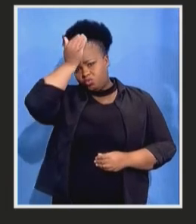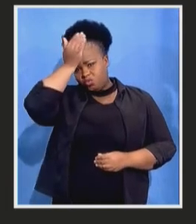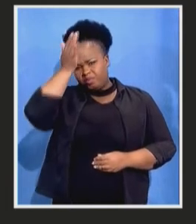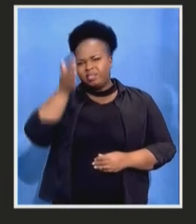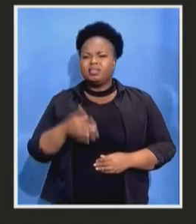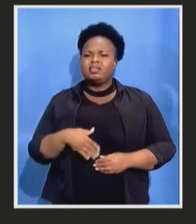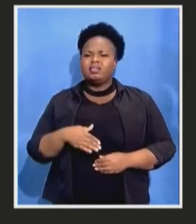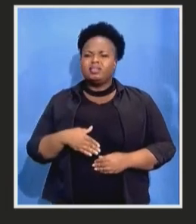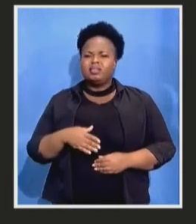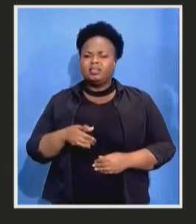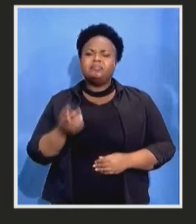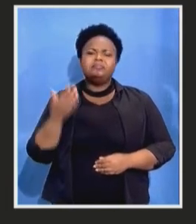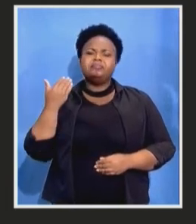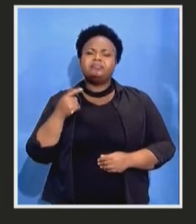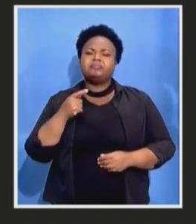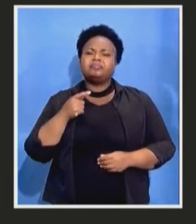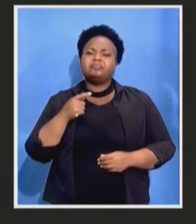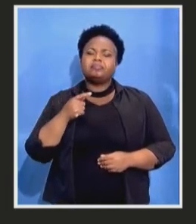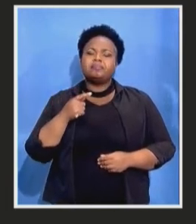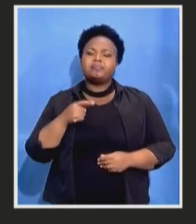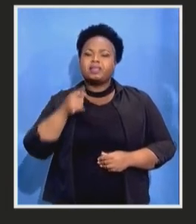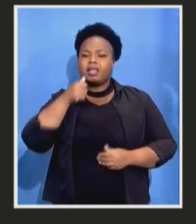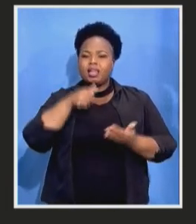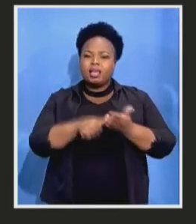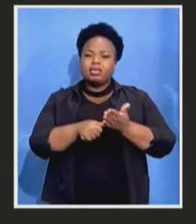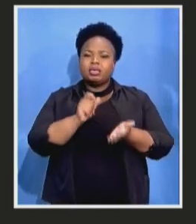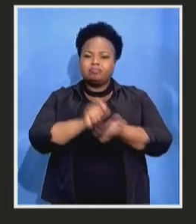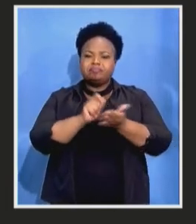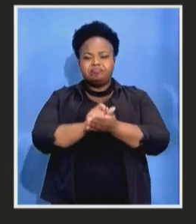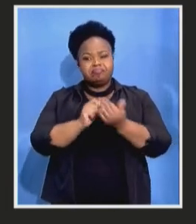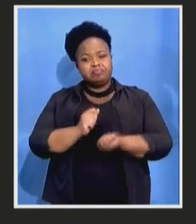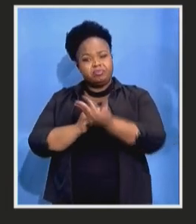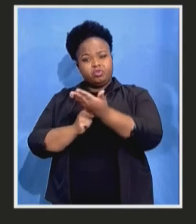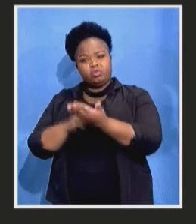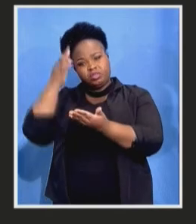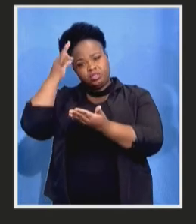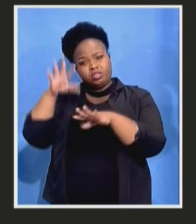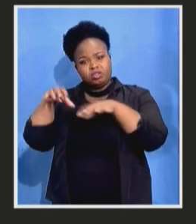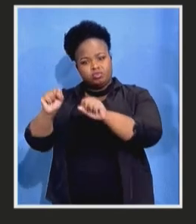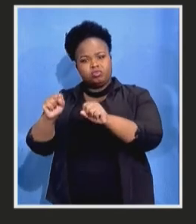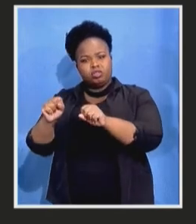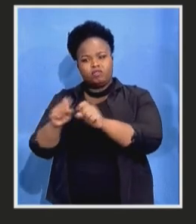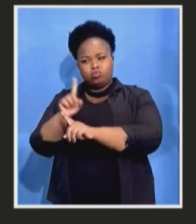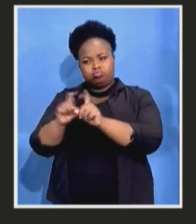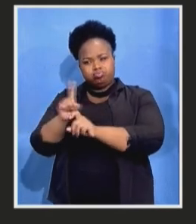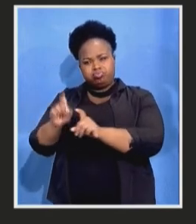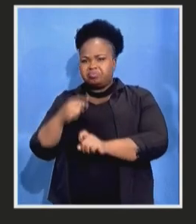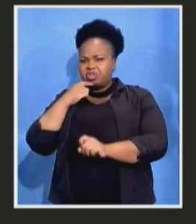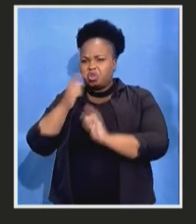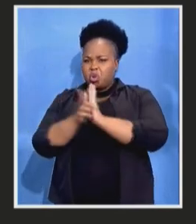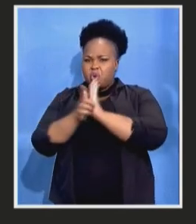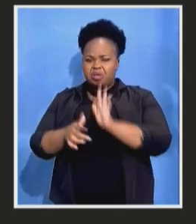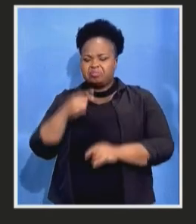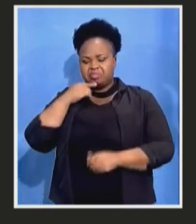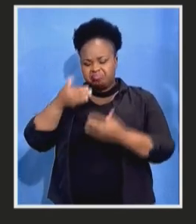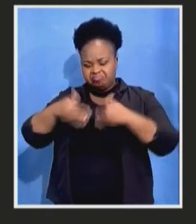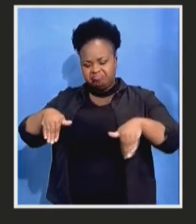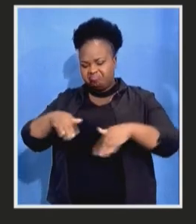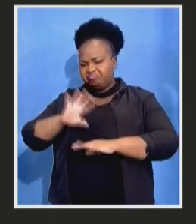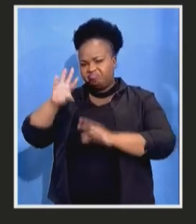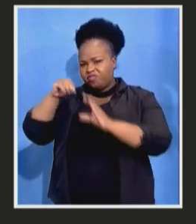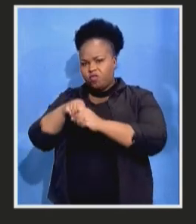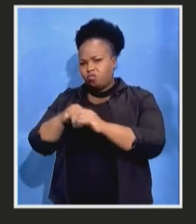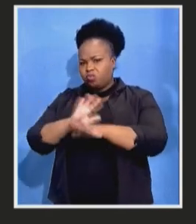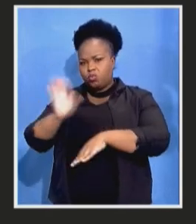State Capture Commission of Inquiry through his lawyers that he would not be participating any further when it comes to the litigation issues